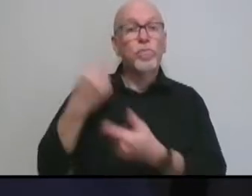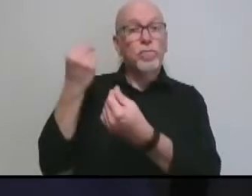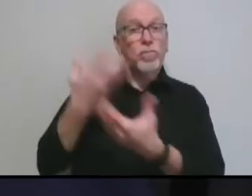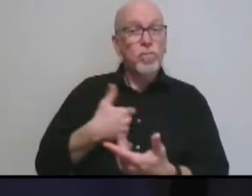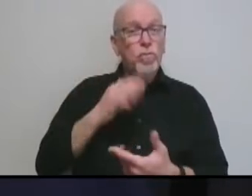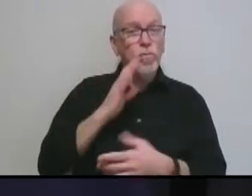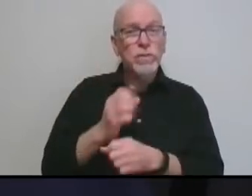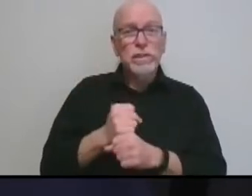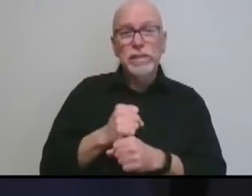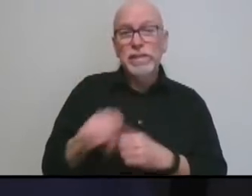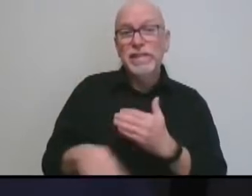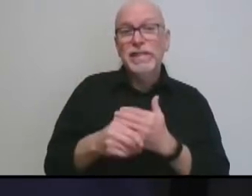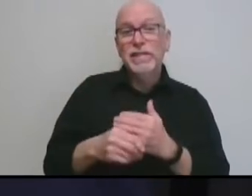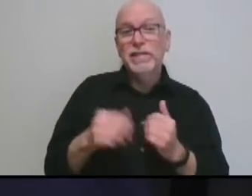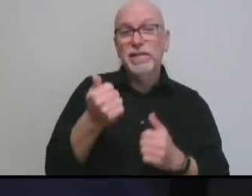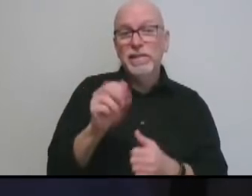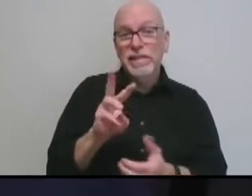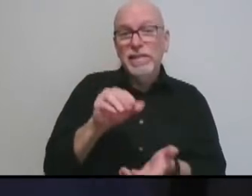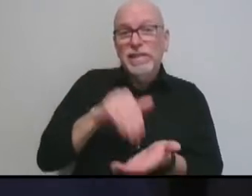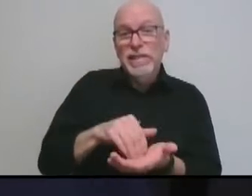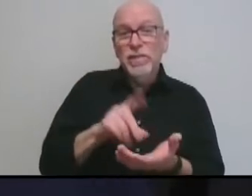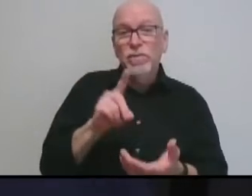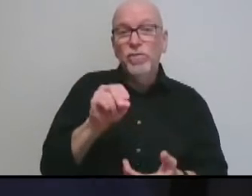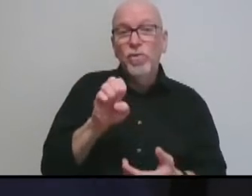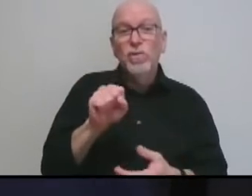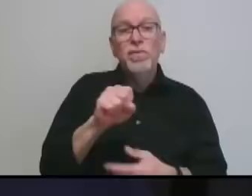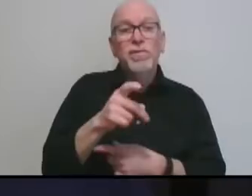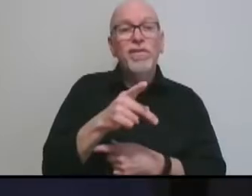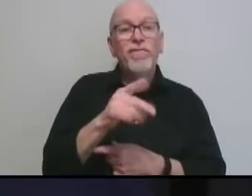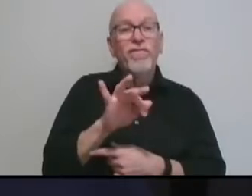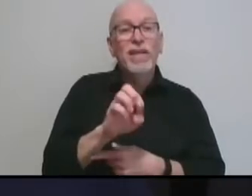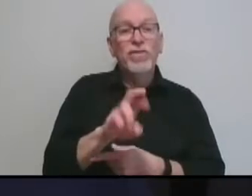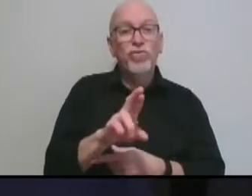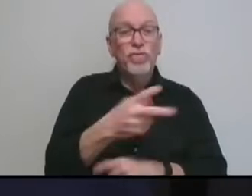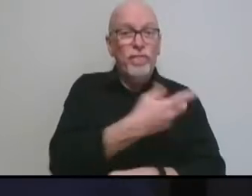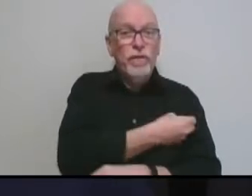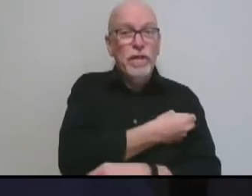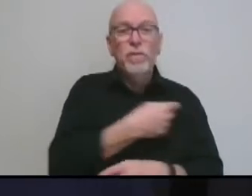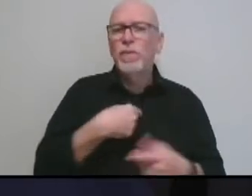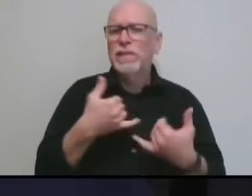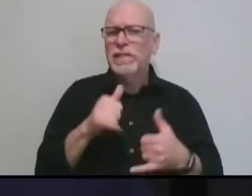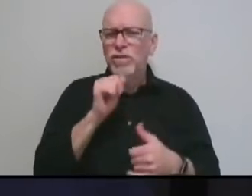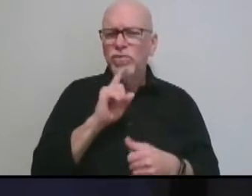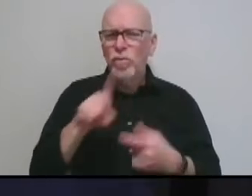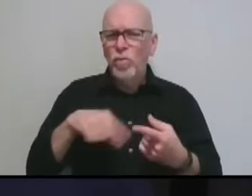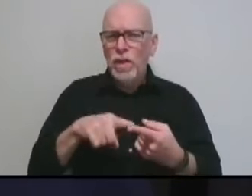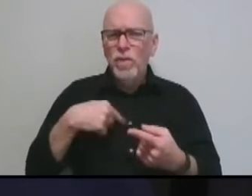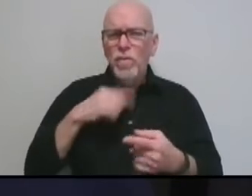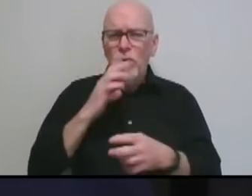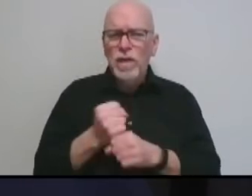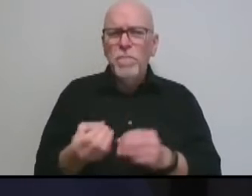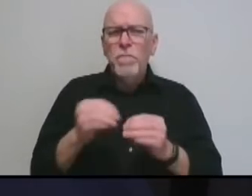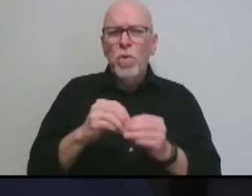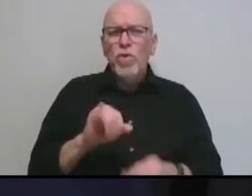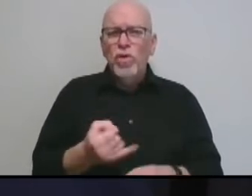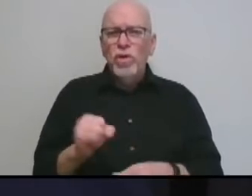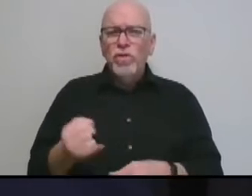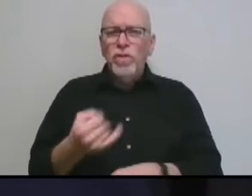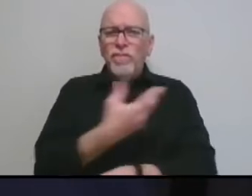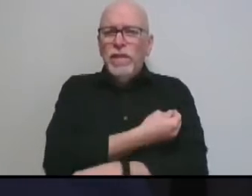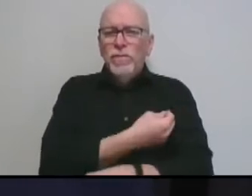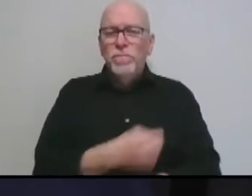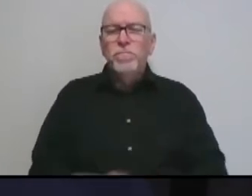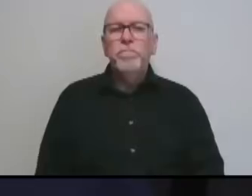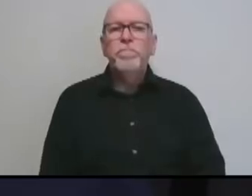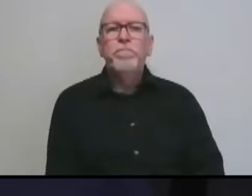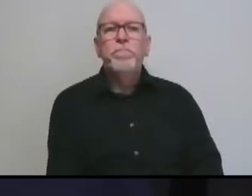receiving an additional 16,000 doses of Pfizer vaccine, and we are still not certain when we will receive additional Johnson & Johnson vaccine.